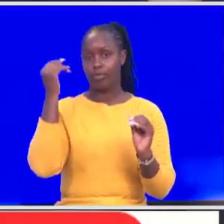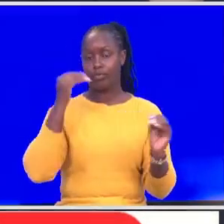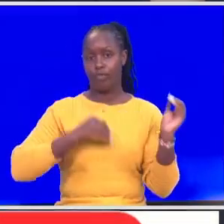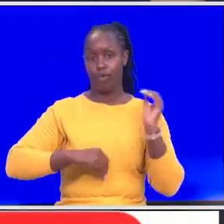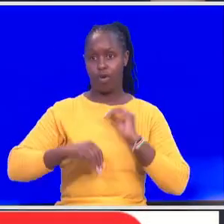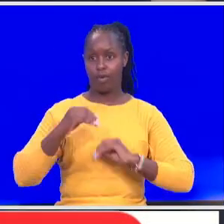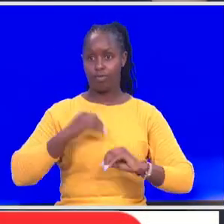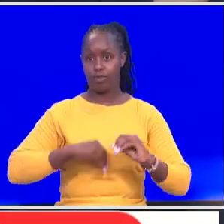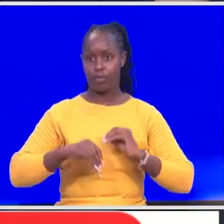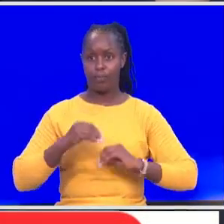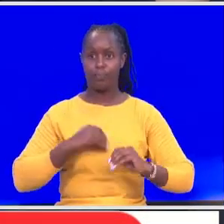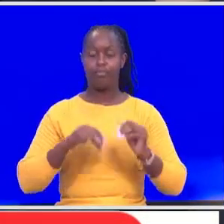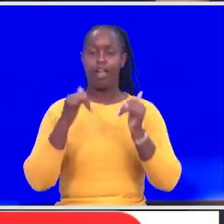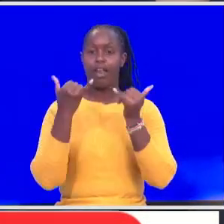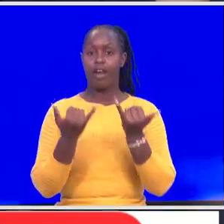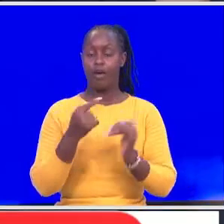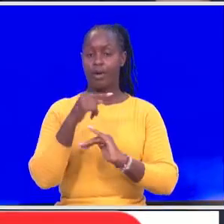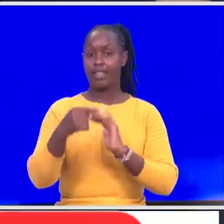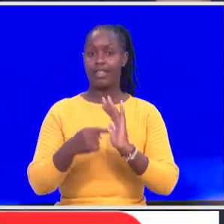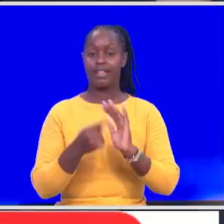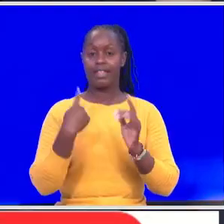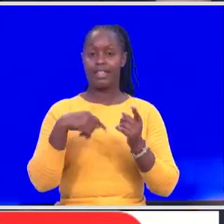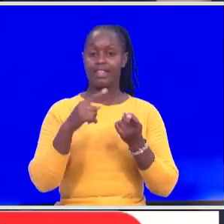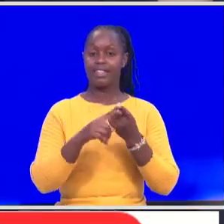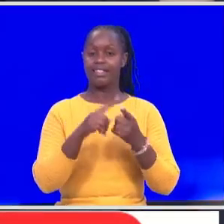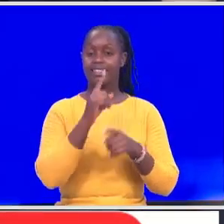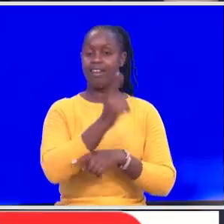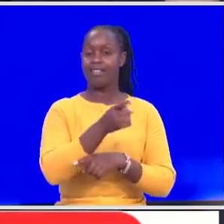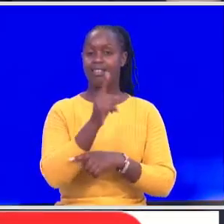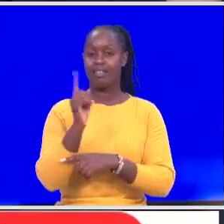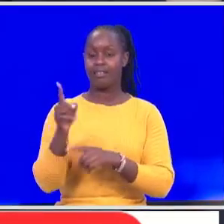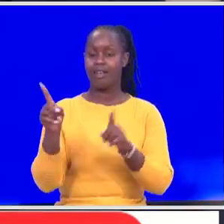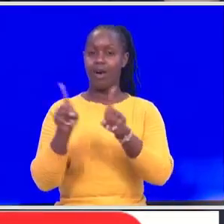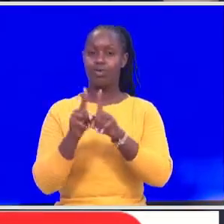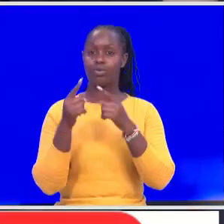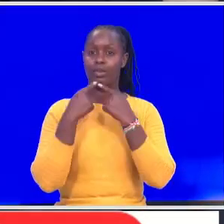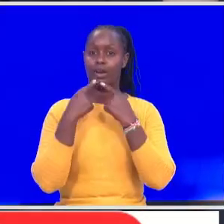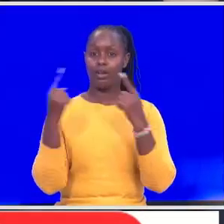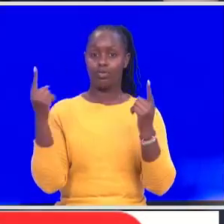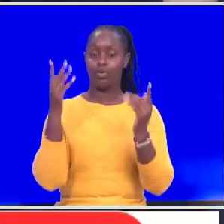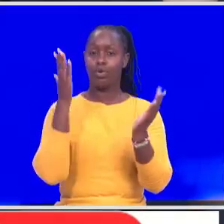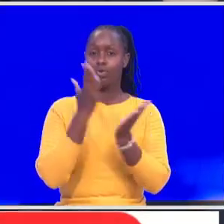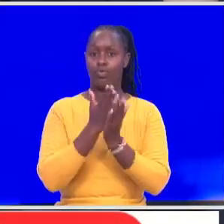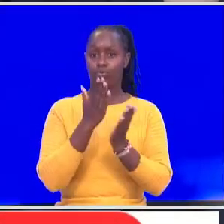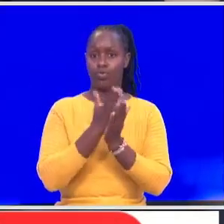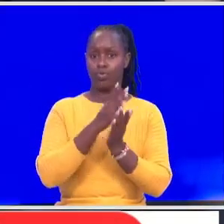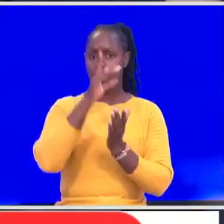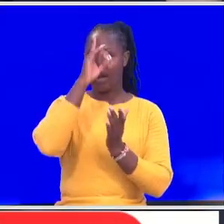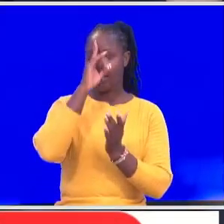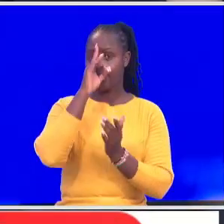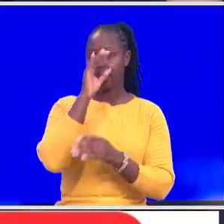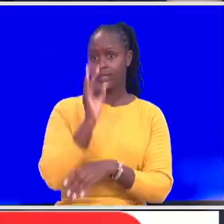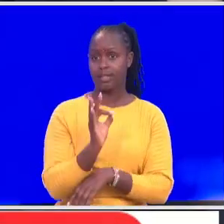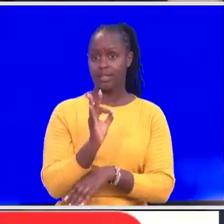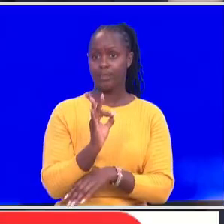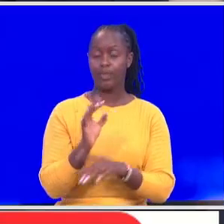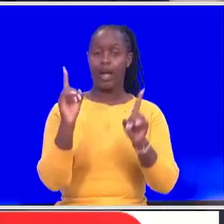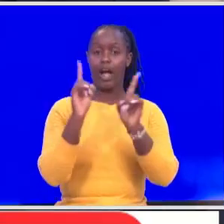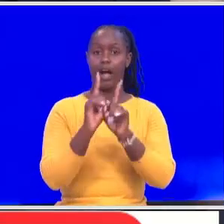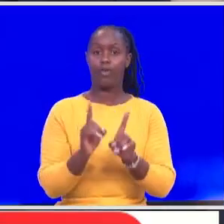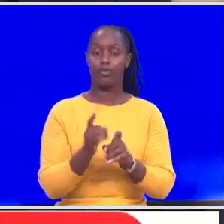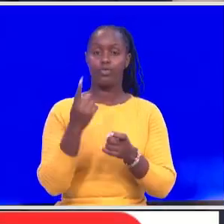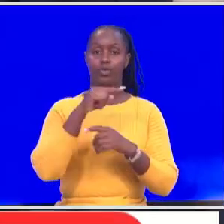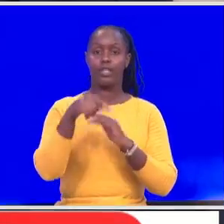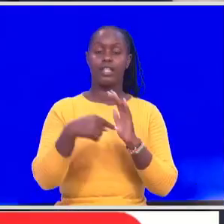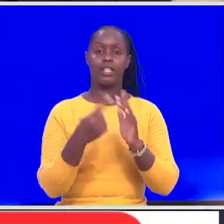These threats and declarations are extremely serious and a monumental assault to